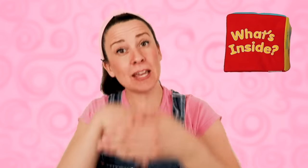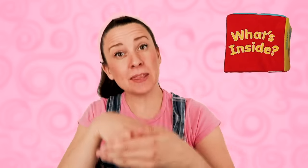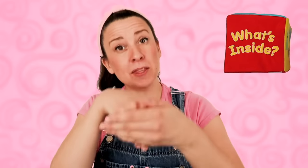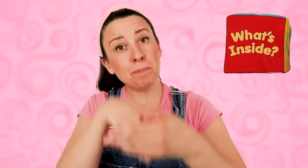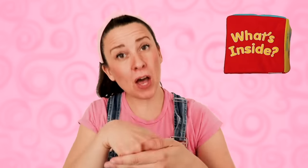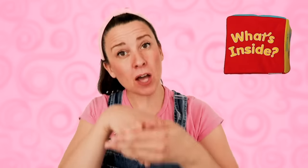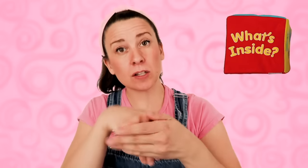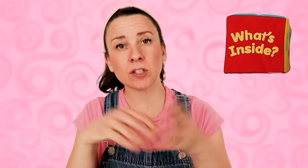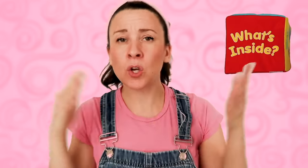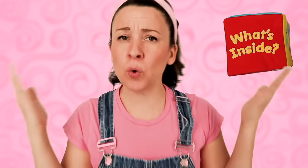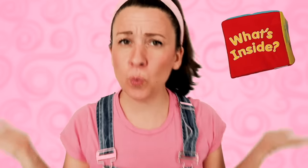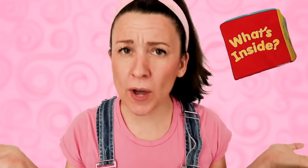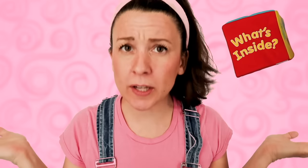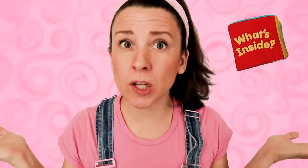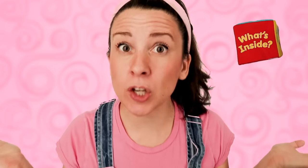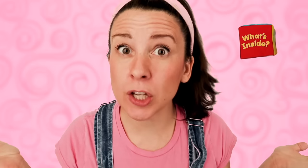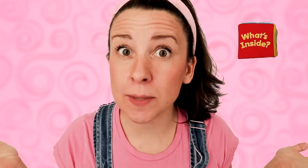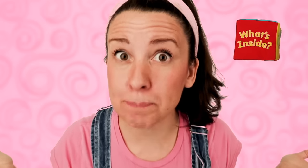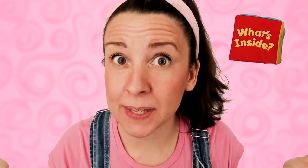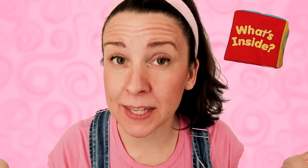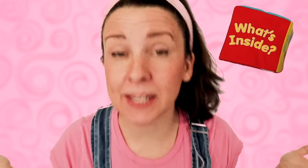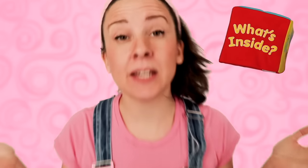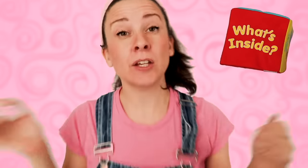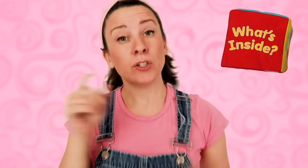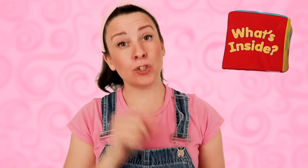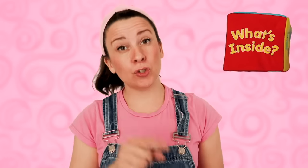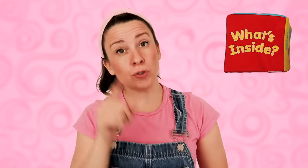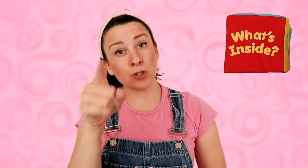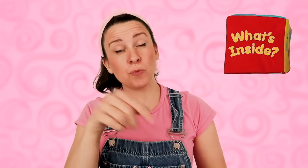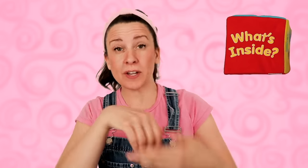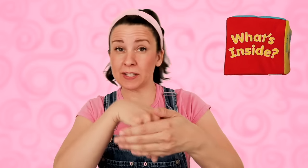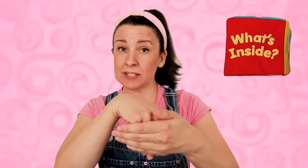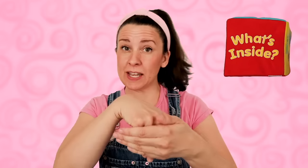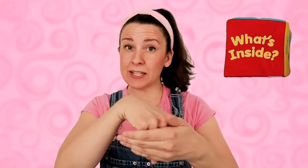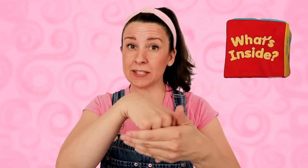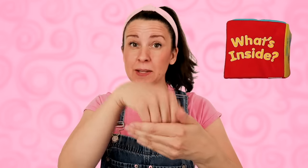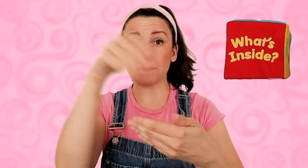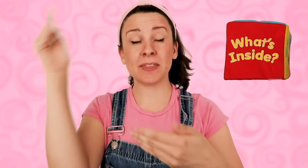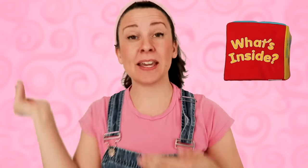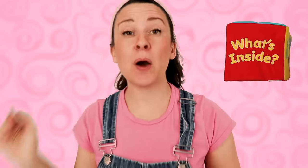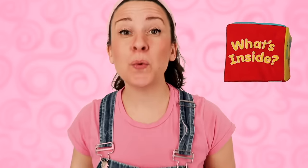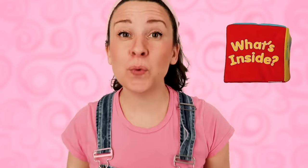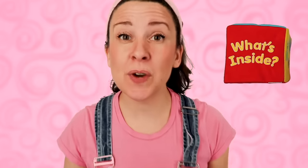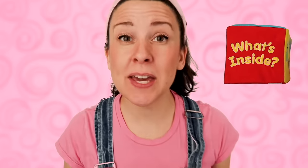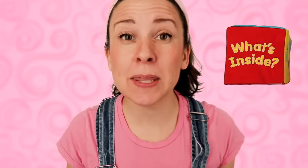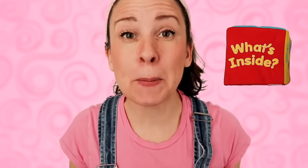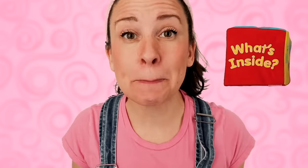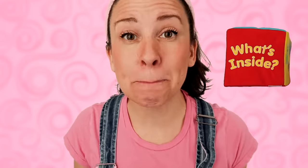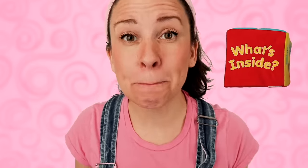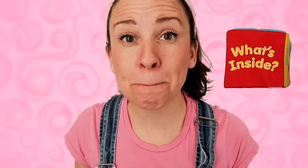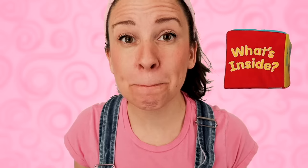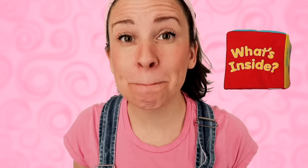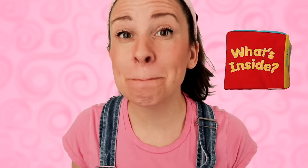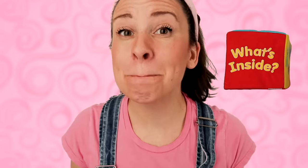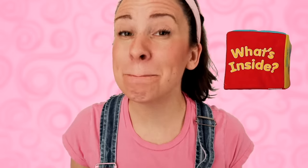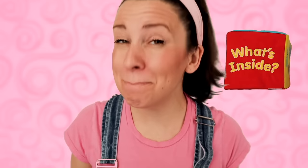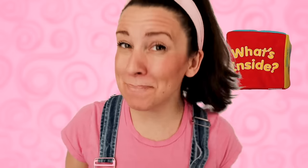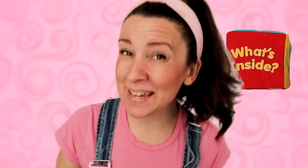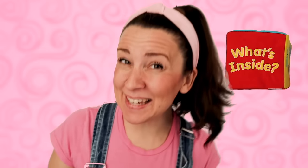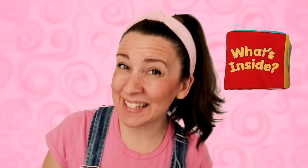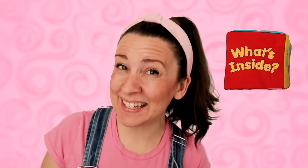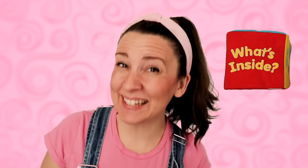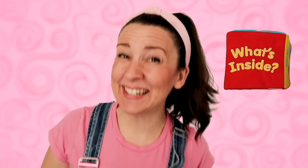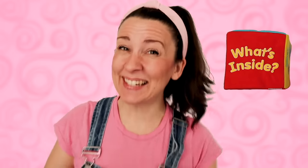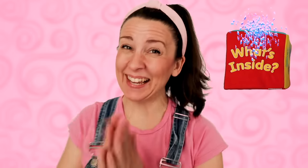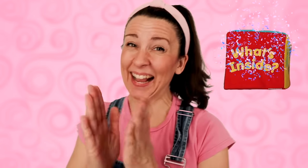What's in the box? What could it be? Do you want to take something out with